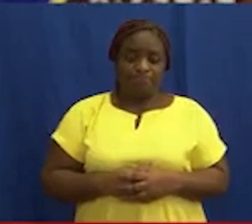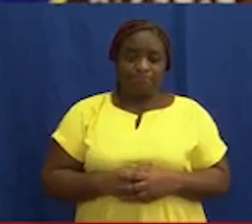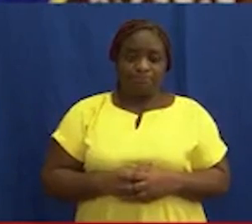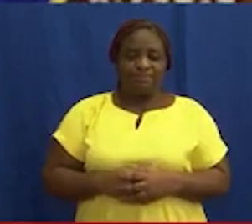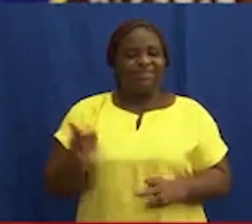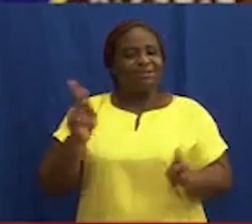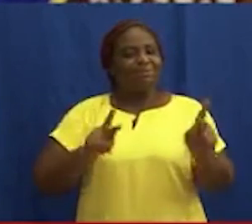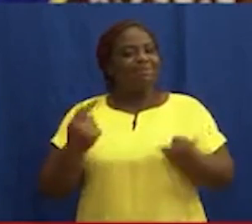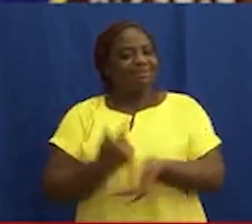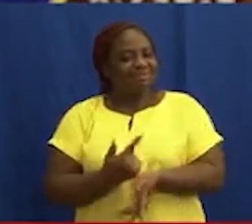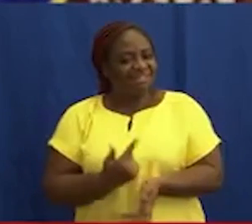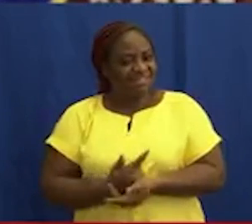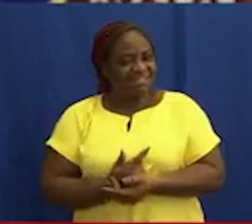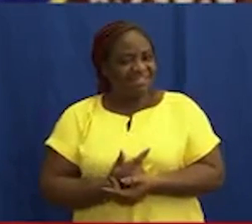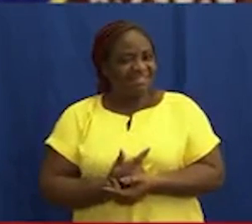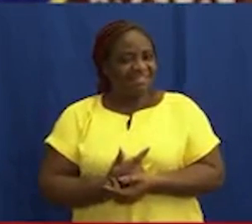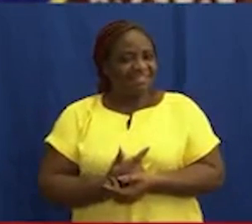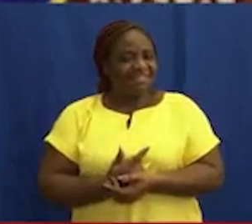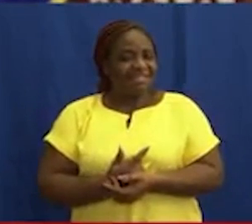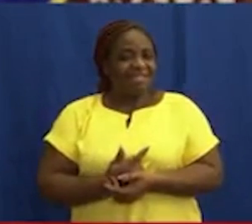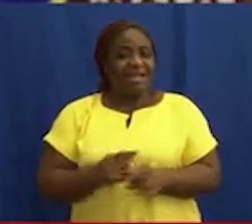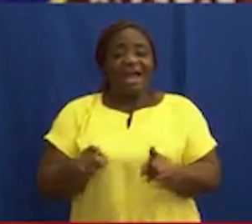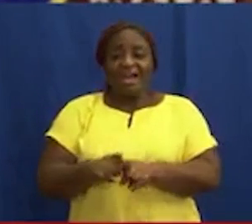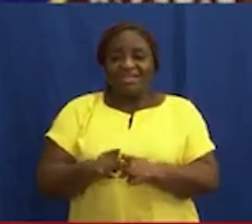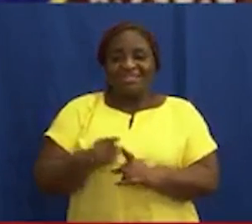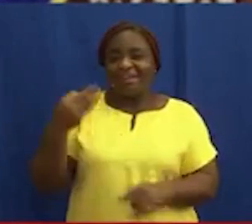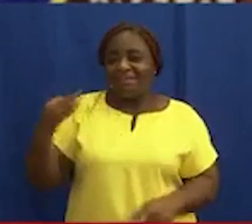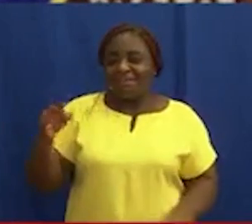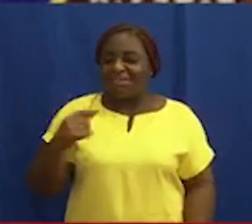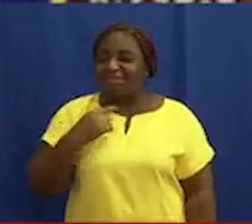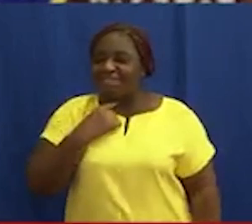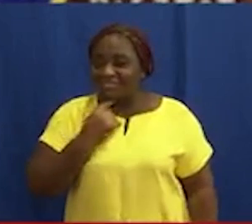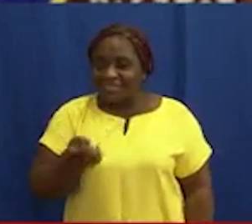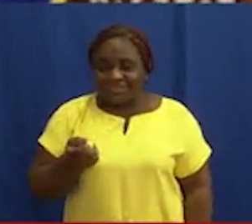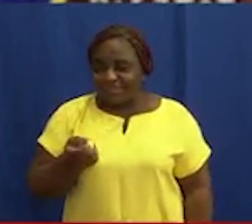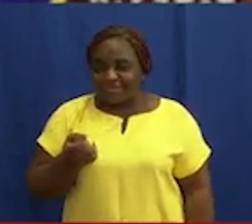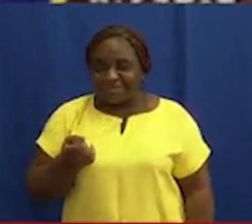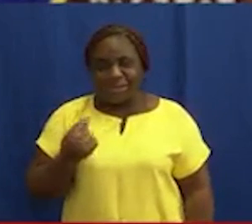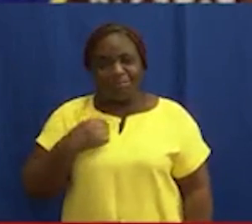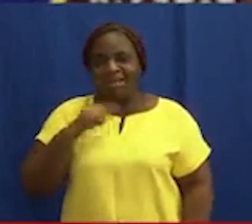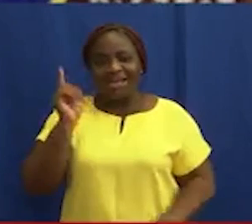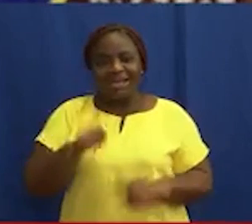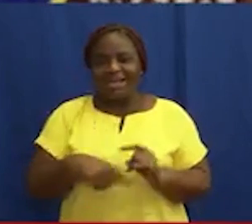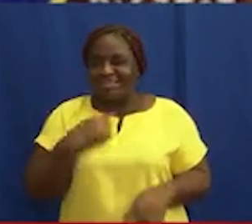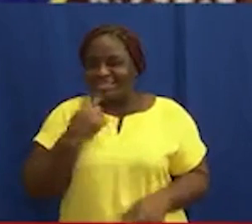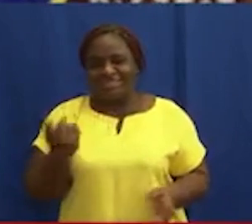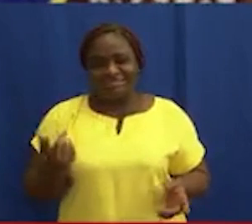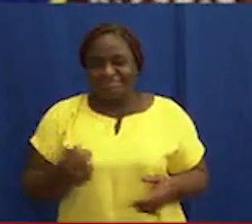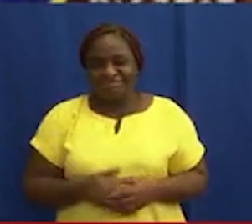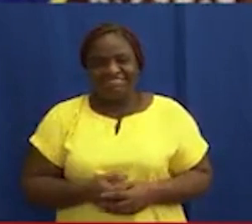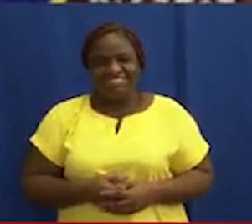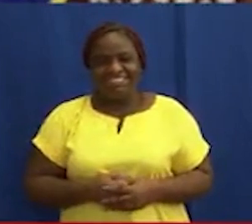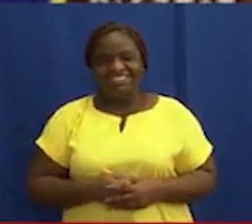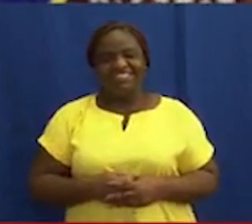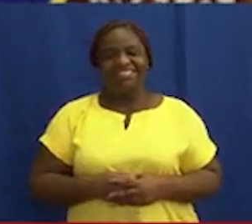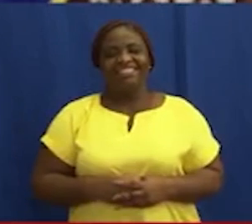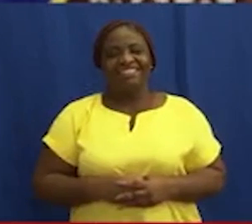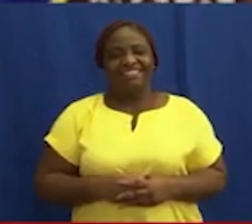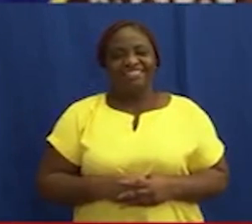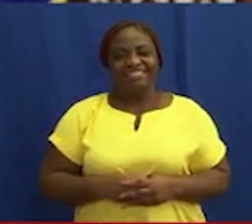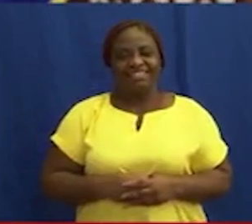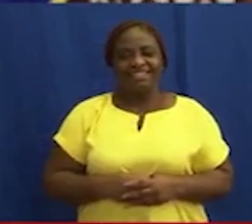Fellow Guineans, as the French would say, l'argent n'aime pas le bruit. To wit,